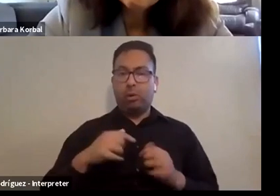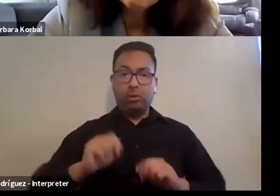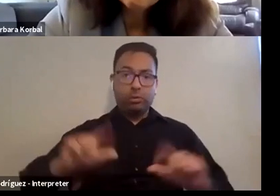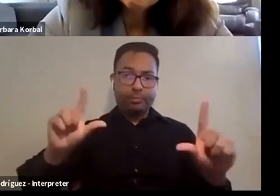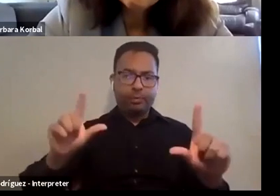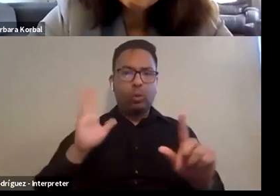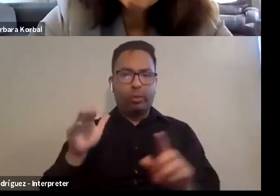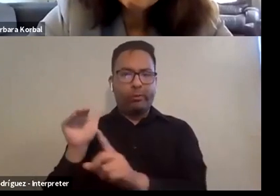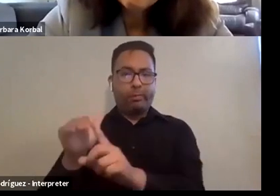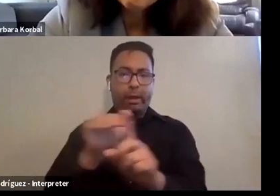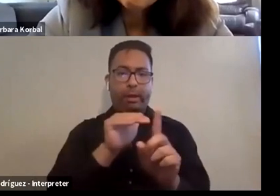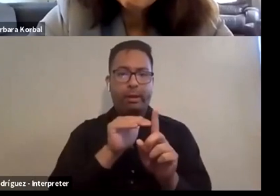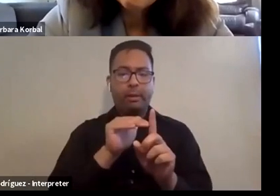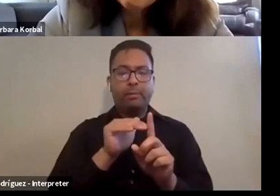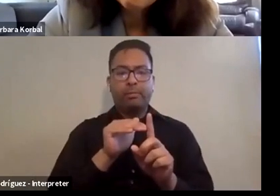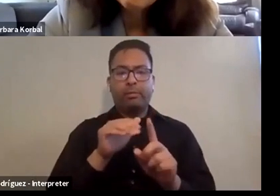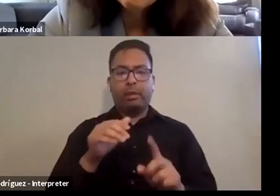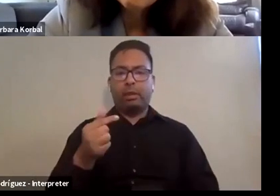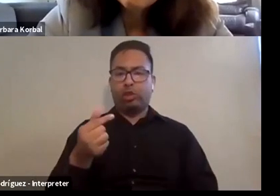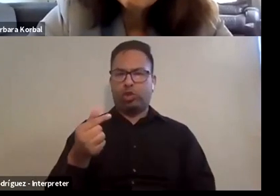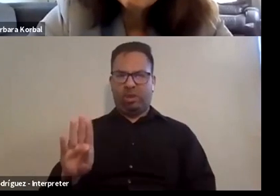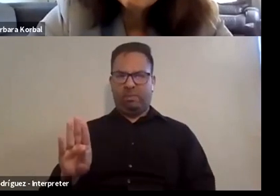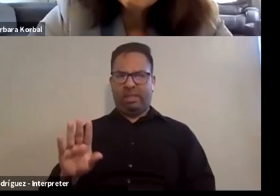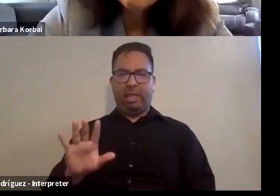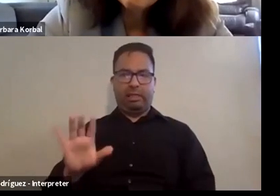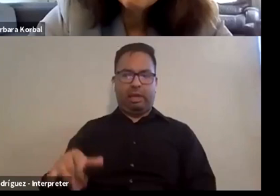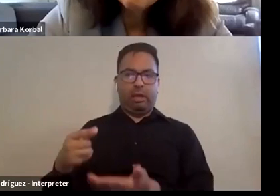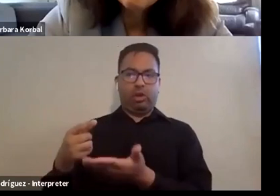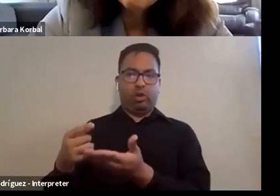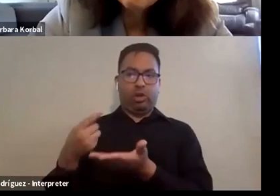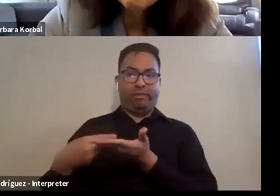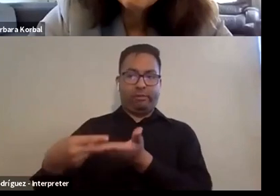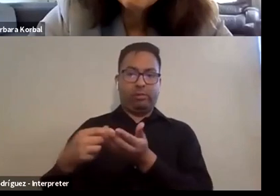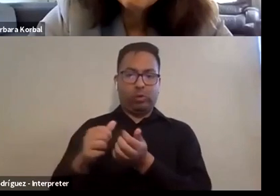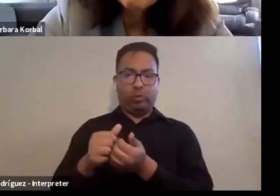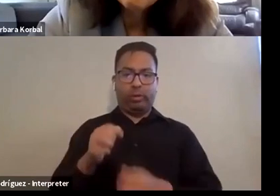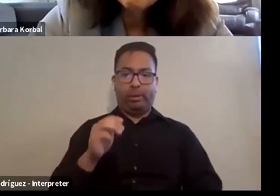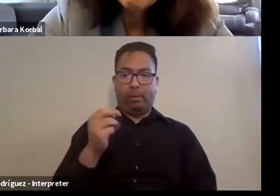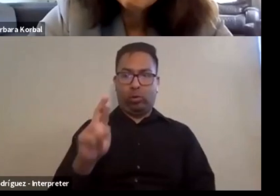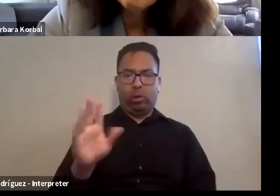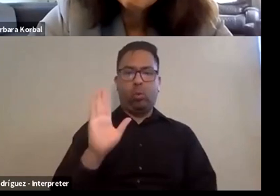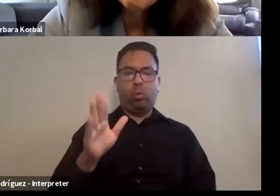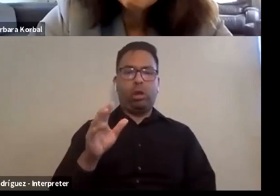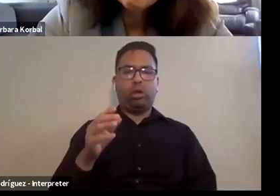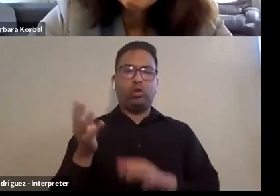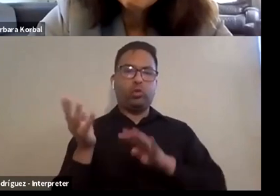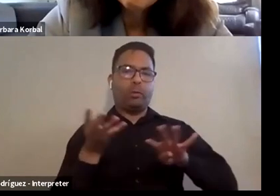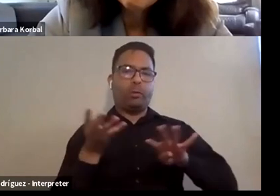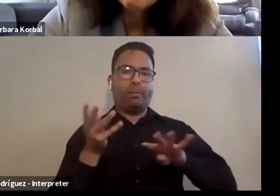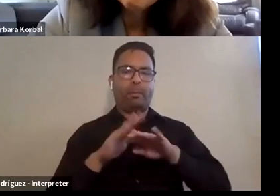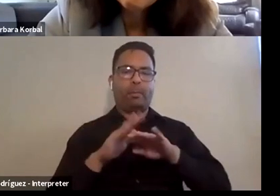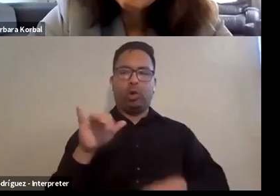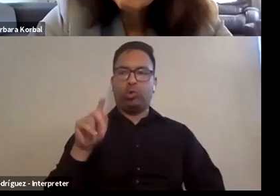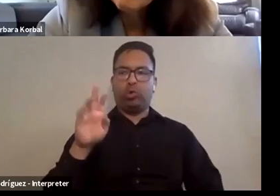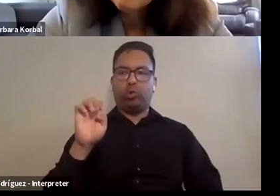reminder that the Gioconda Belli conversation with Margaret Randall will be streamed on YouTube at 4 p.m.